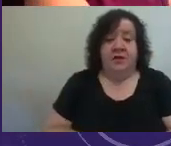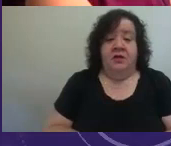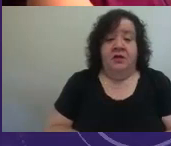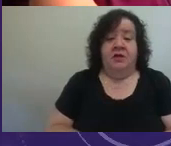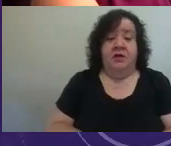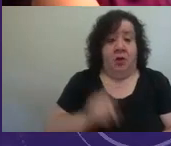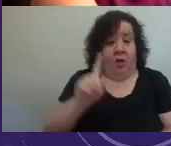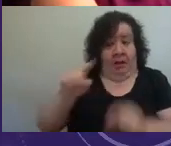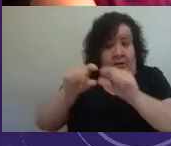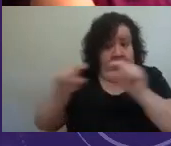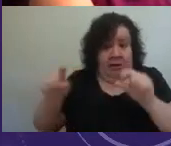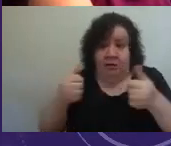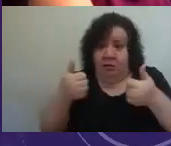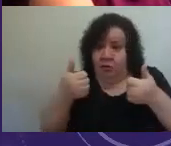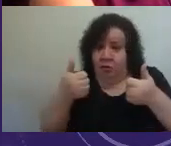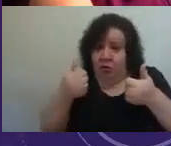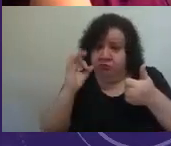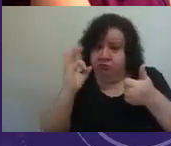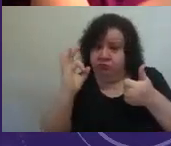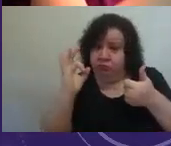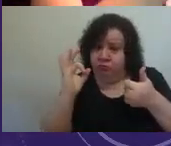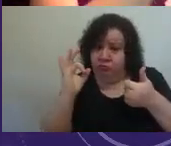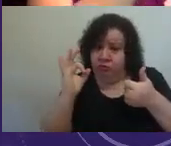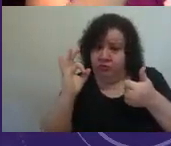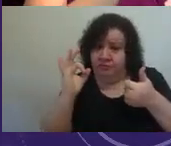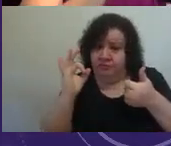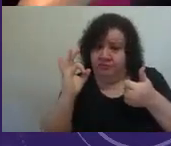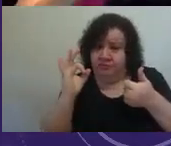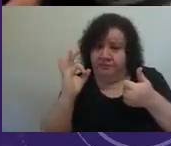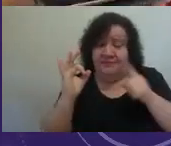video, I'm going to show you my iPad.